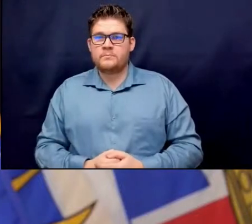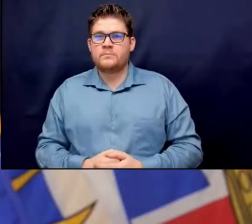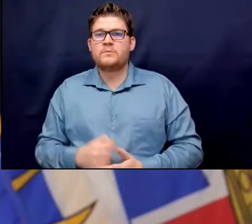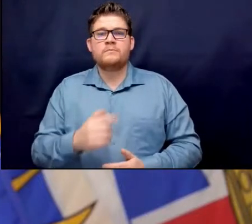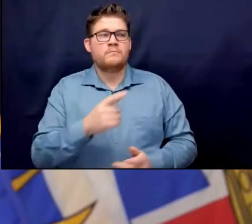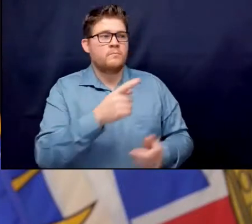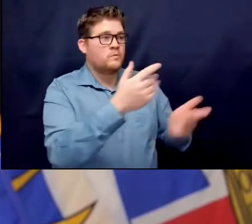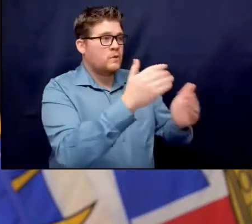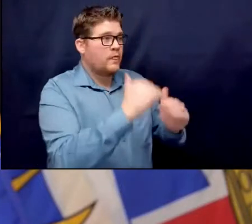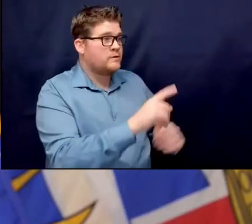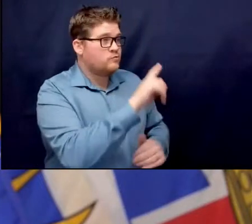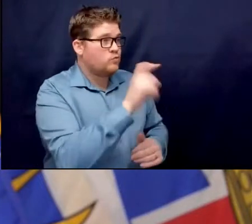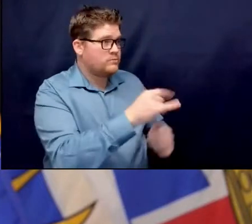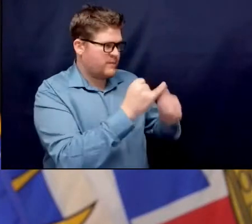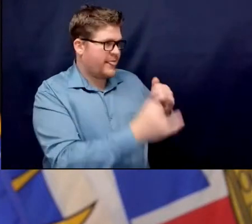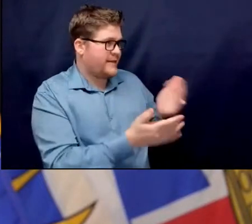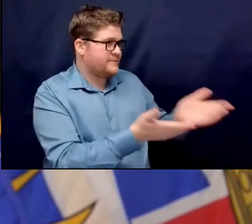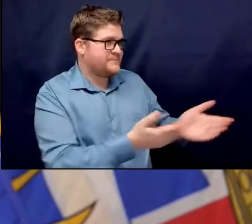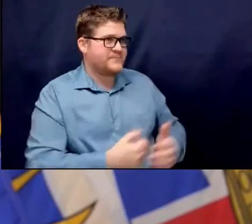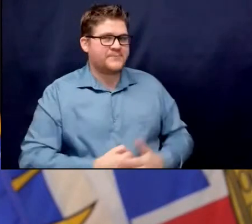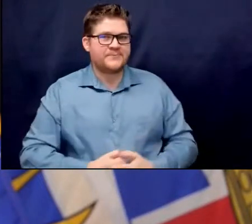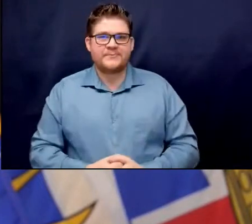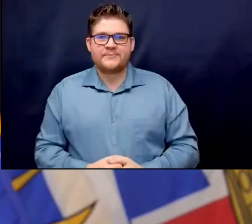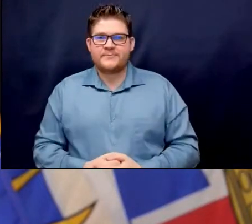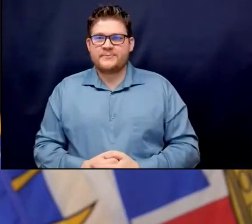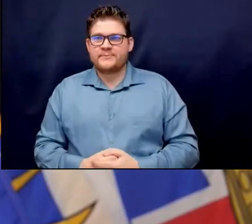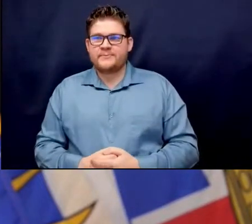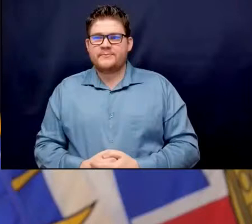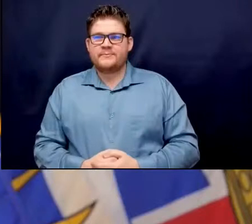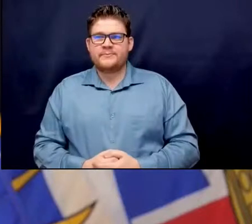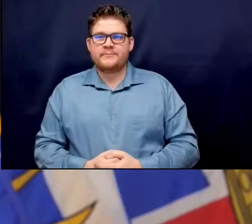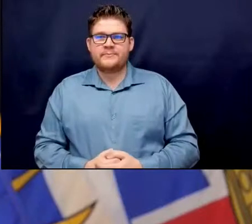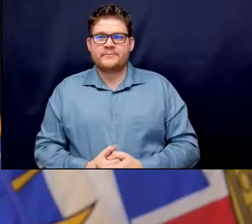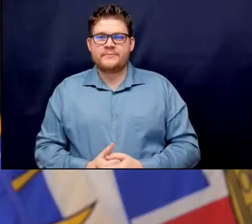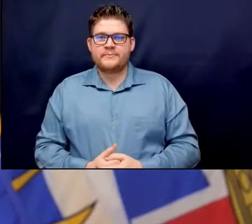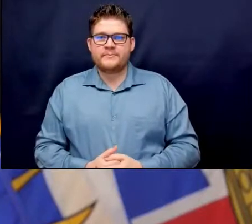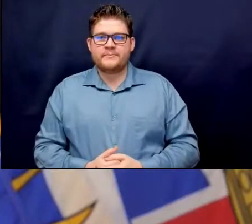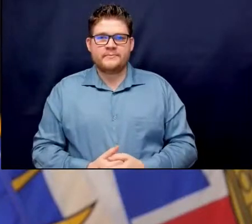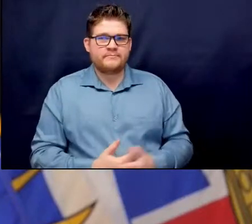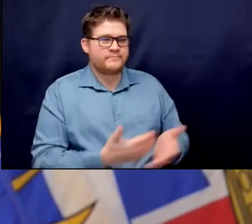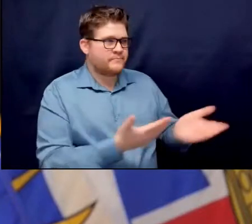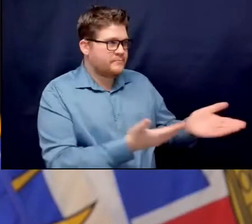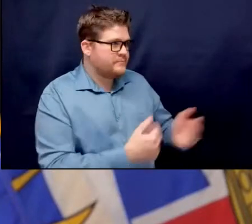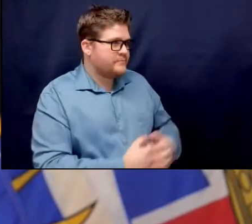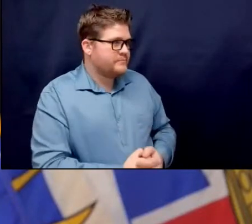Okay, failing that, we have time for one more question. We're going to move to John Hernandez, CBC. John, please go ahead.